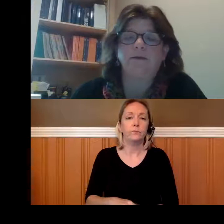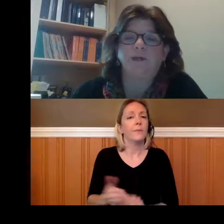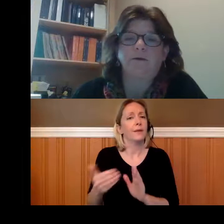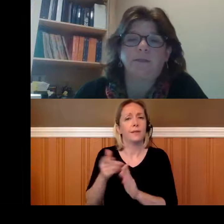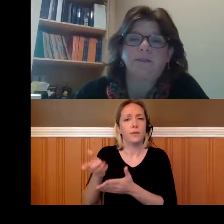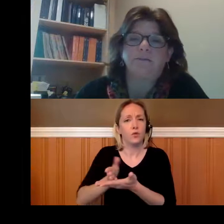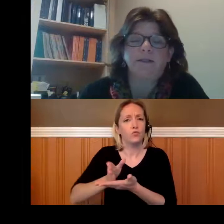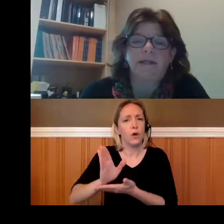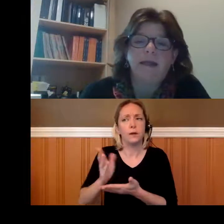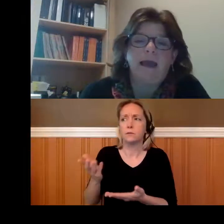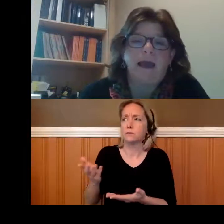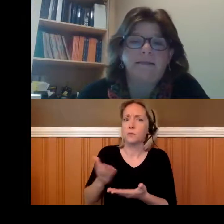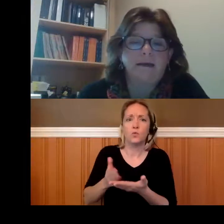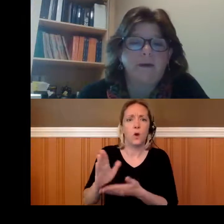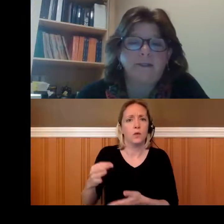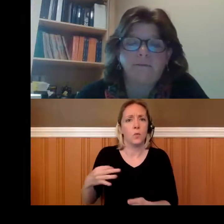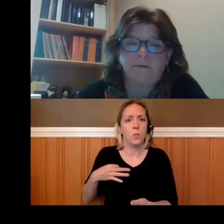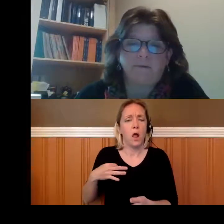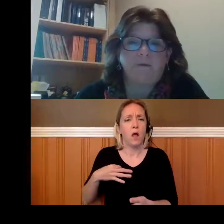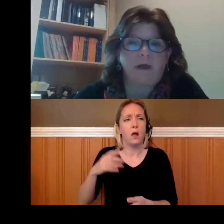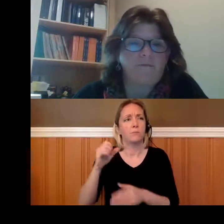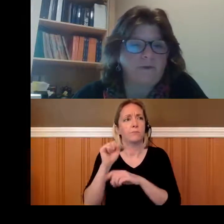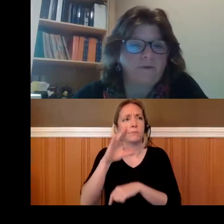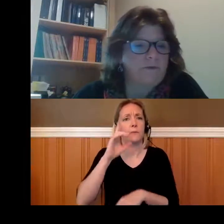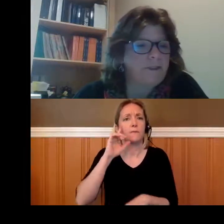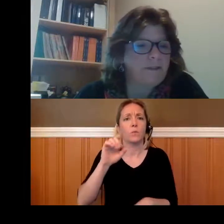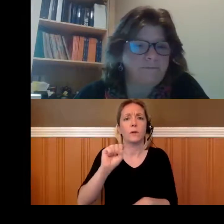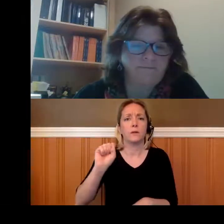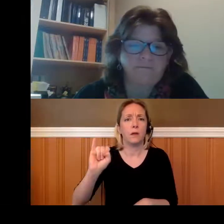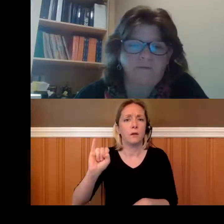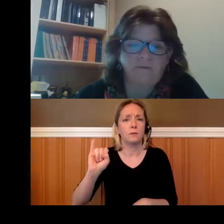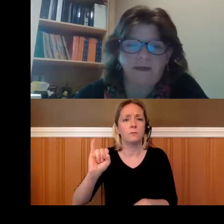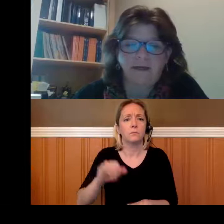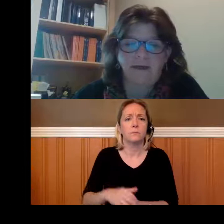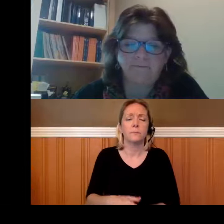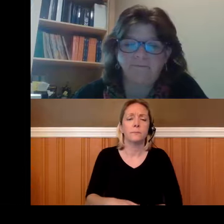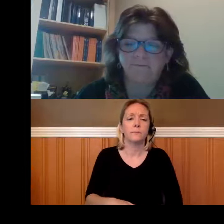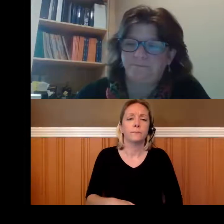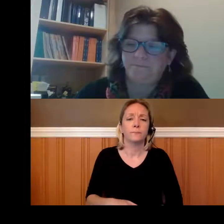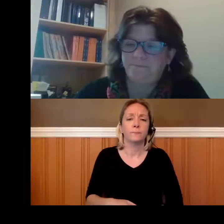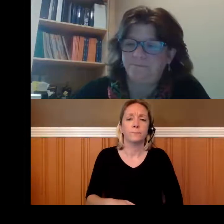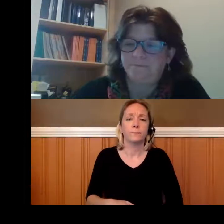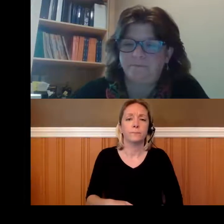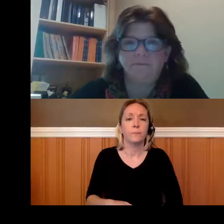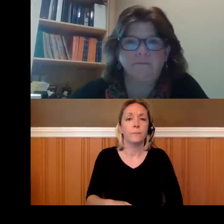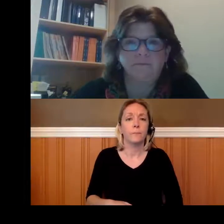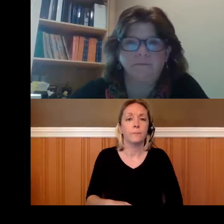a disability has that right to be able to apply for those services for that income.